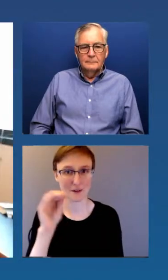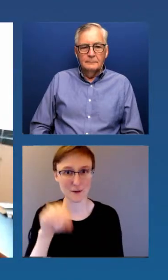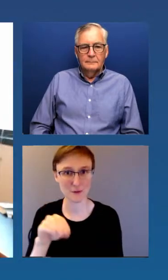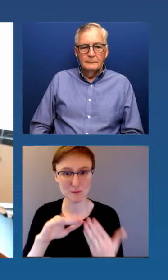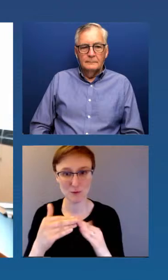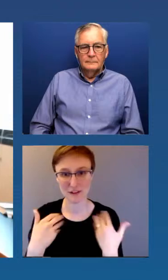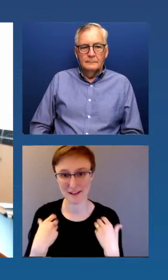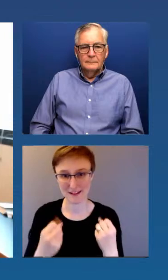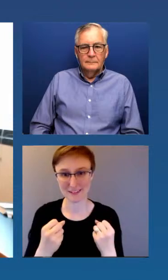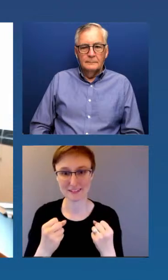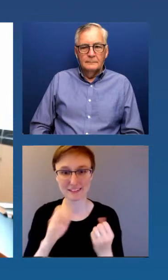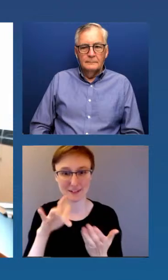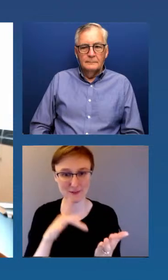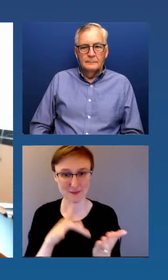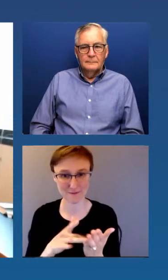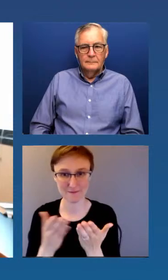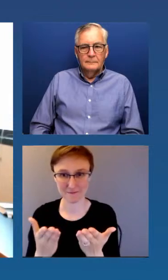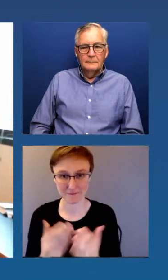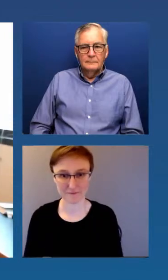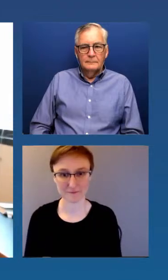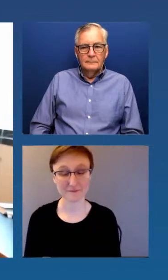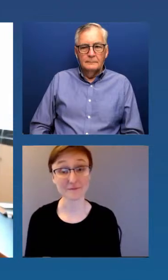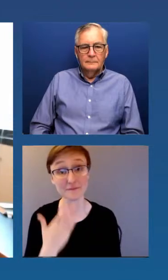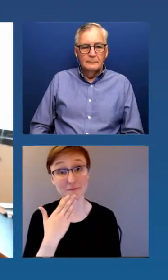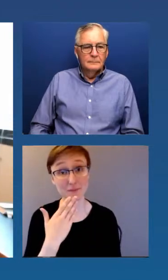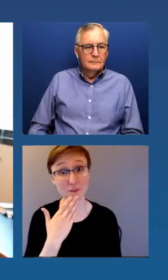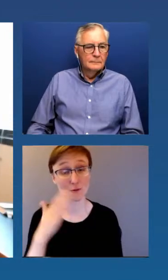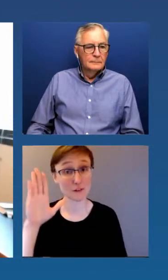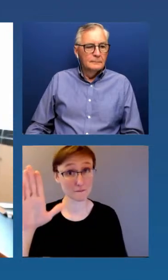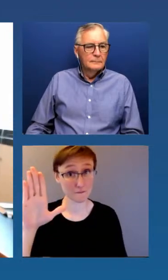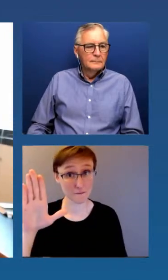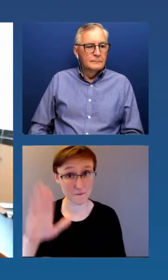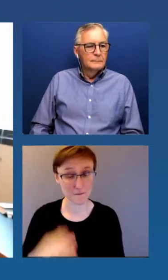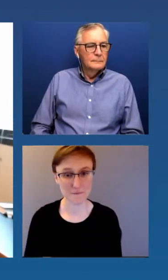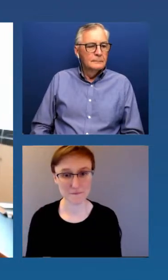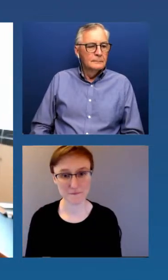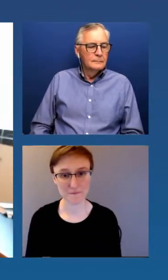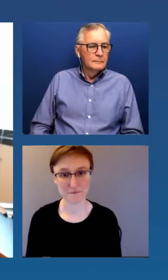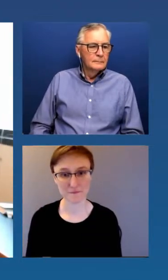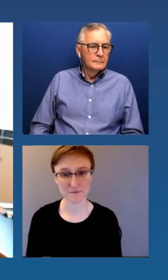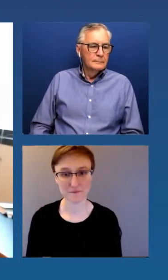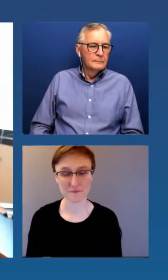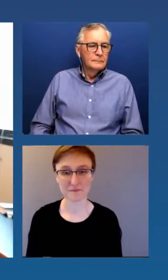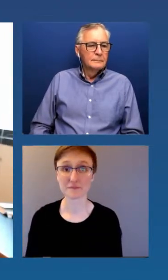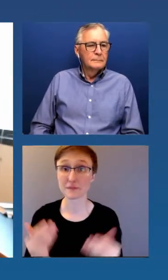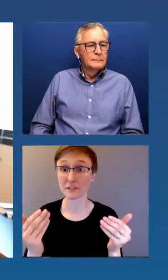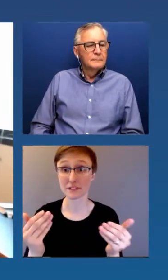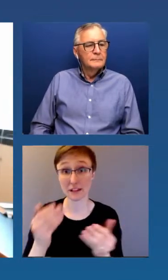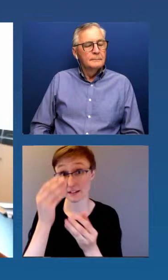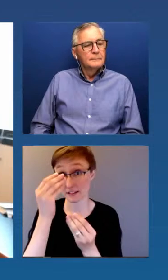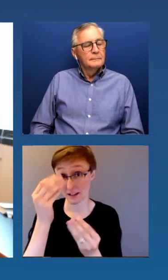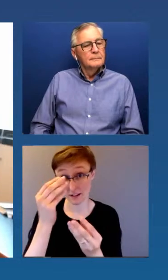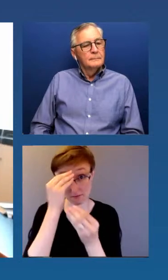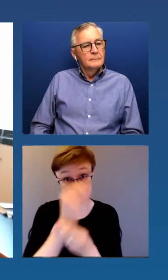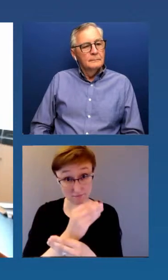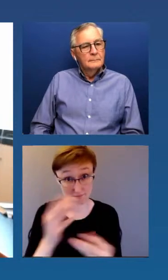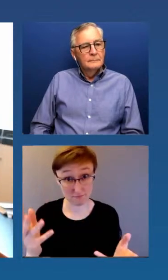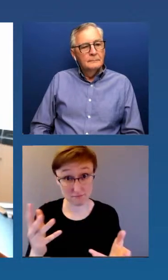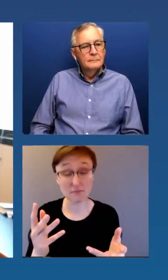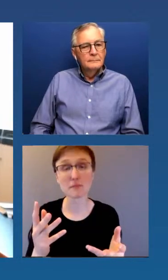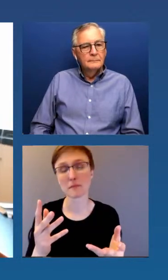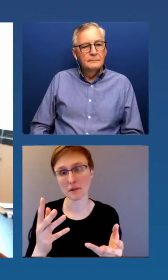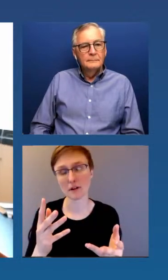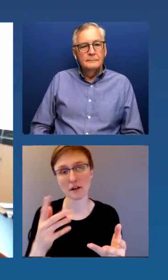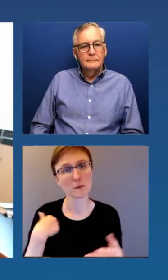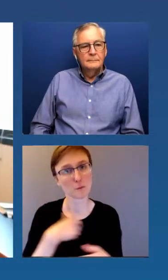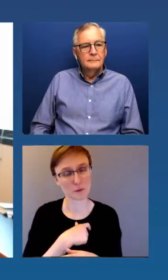Kelly? Thank you and good afternoon. This data shared with you today reminds us all that there's still work to be